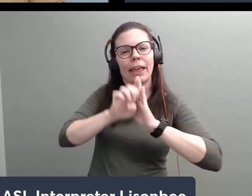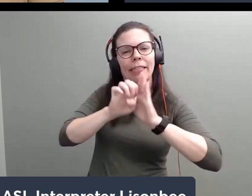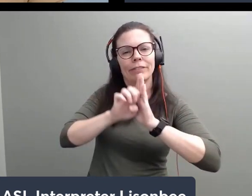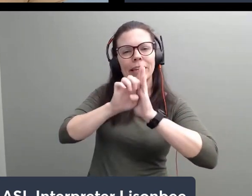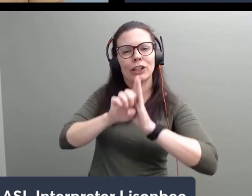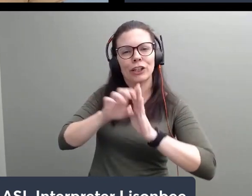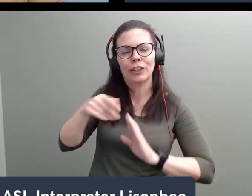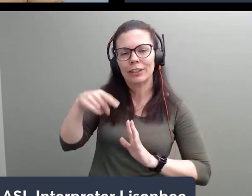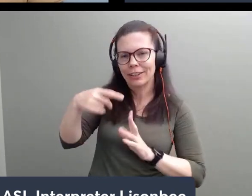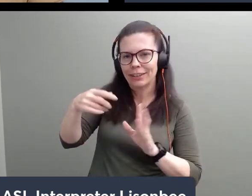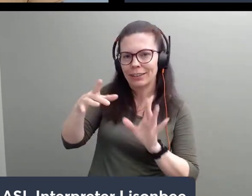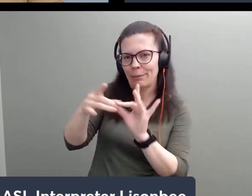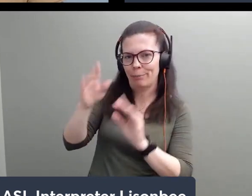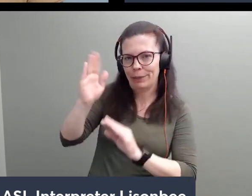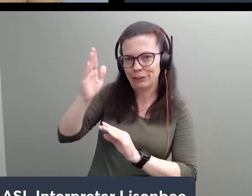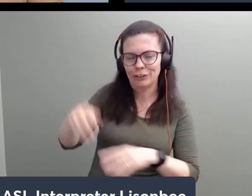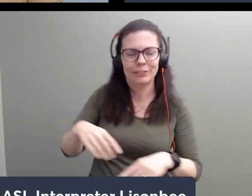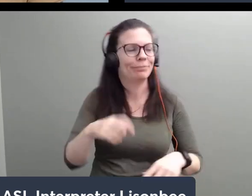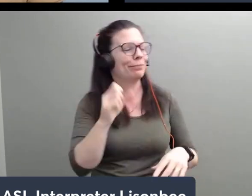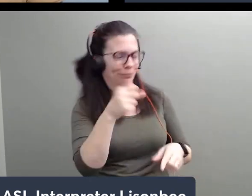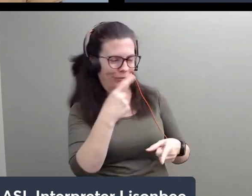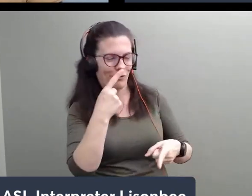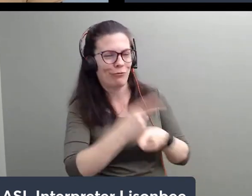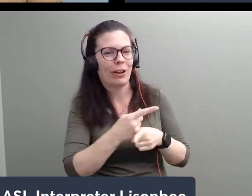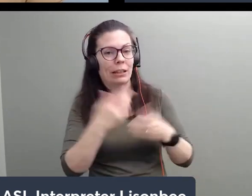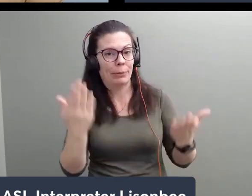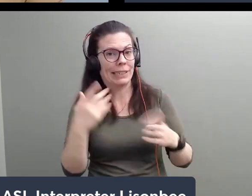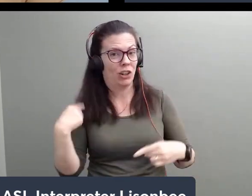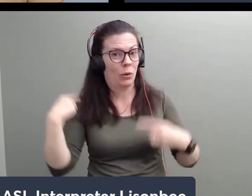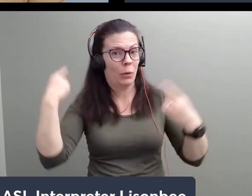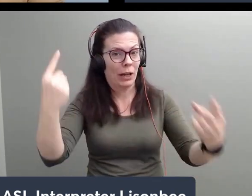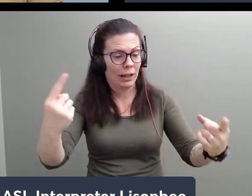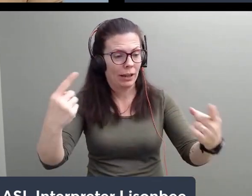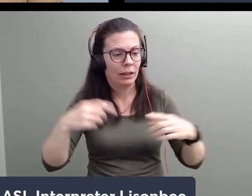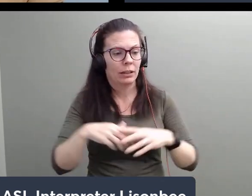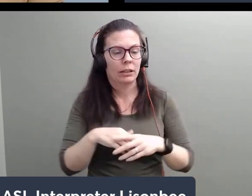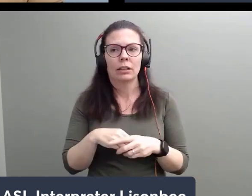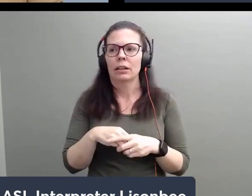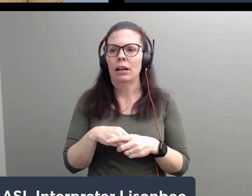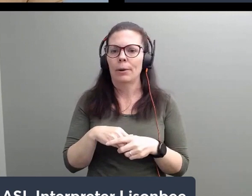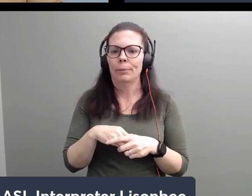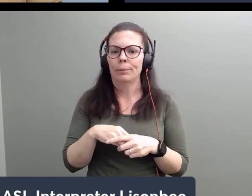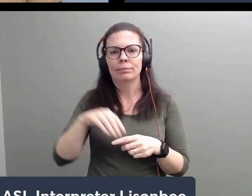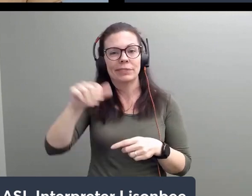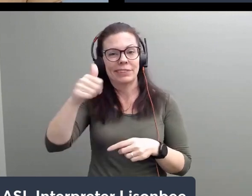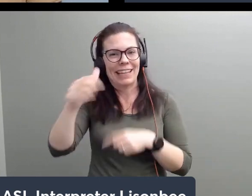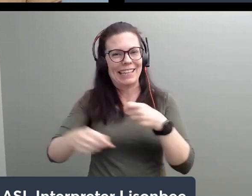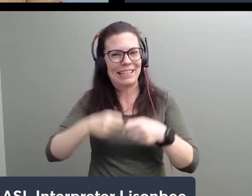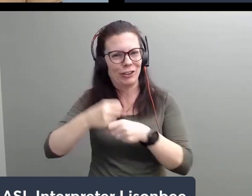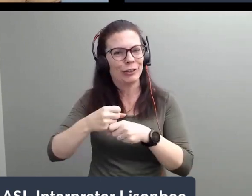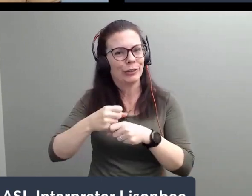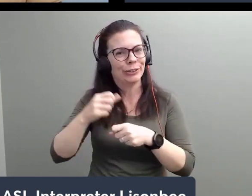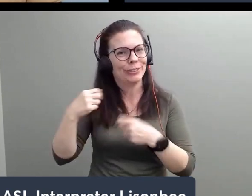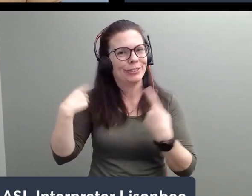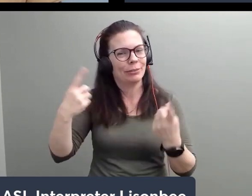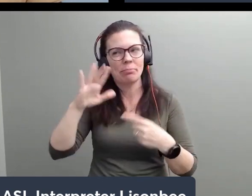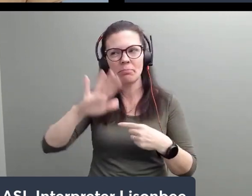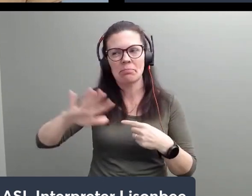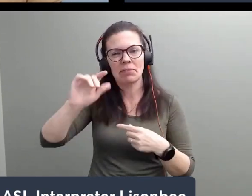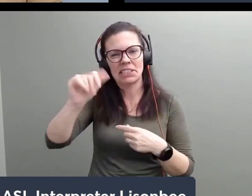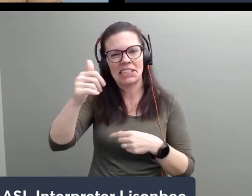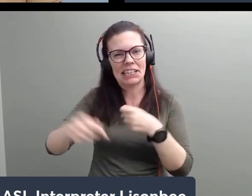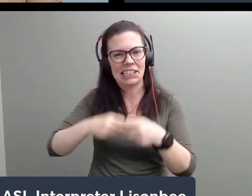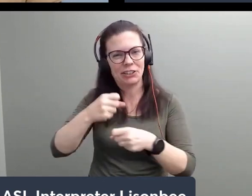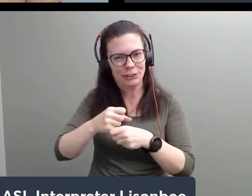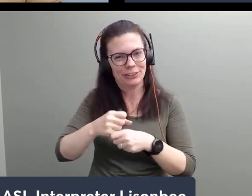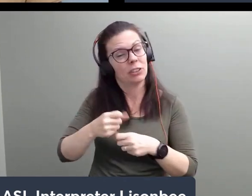Sure, definitely. Yeah, you're right. It's been here for a while. Actually, it turned 10 years ago, or some